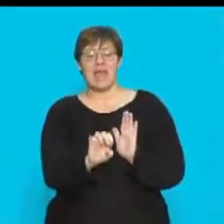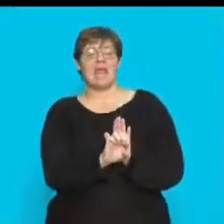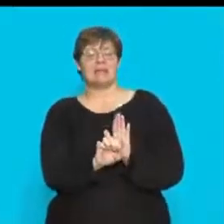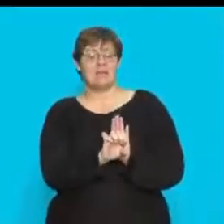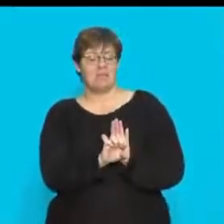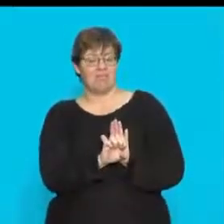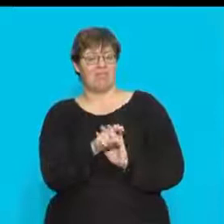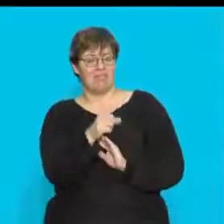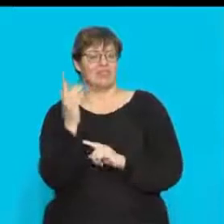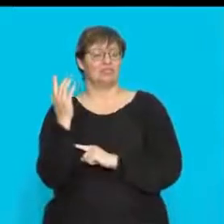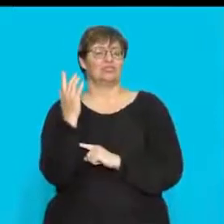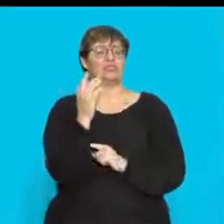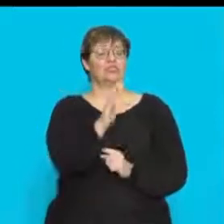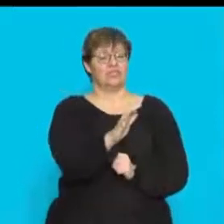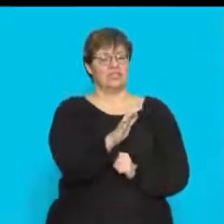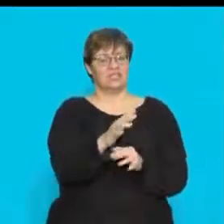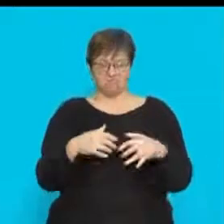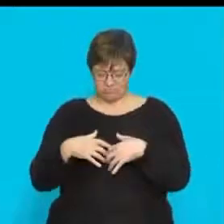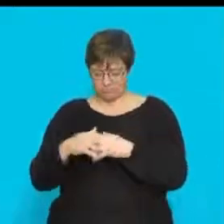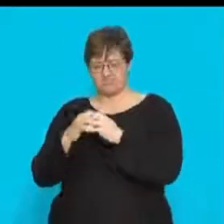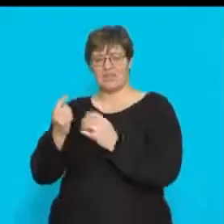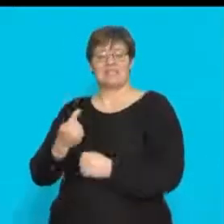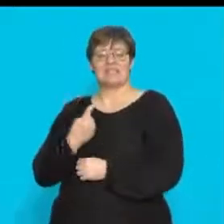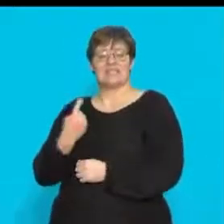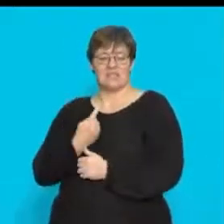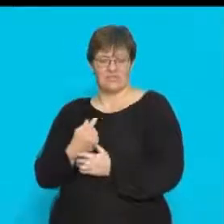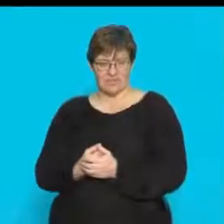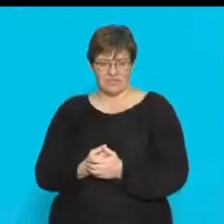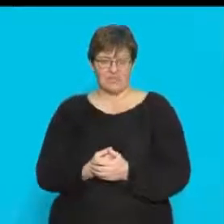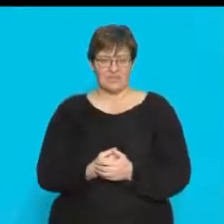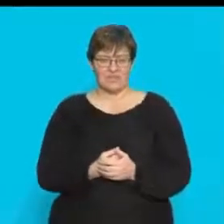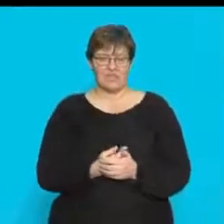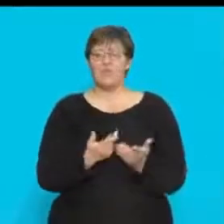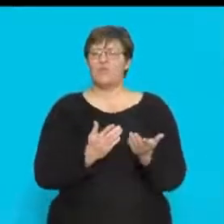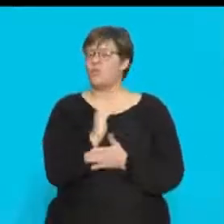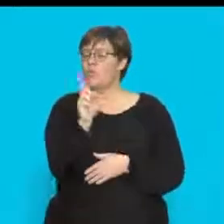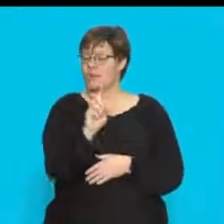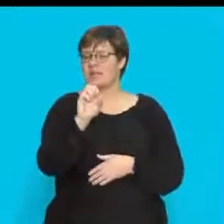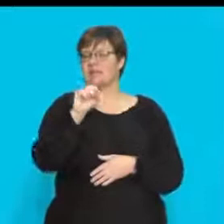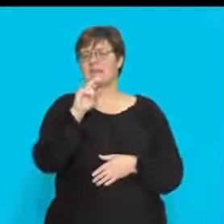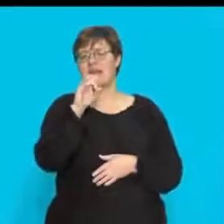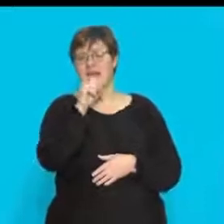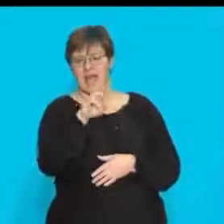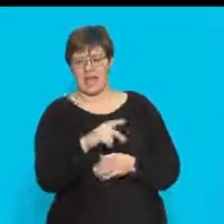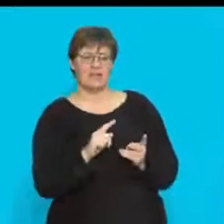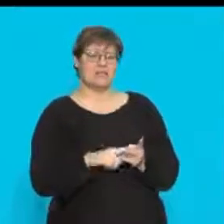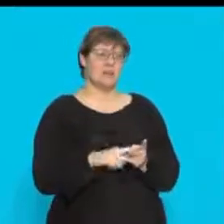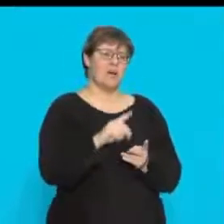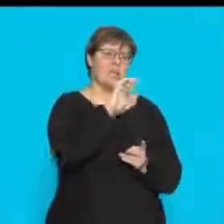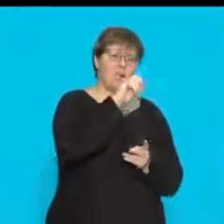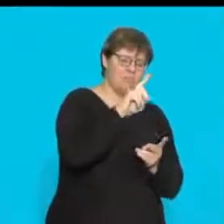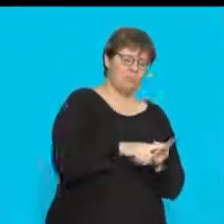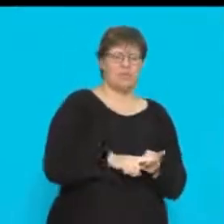example of a tree that can actually, develop via a sucker. So that we've got bulbs, we've got tubers, we've